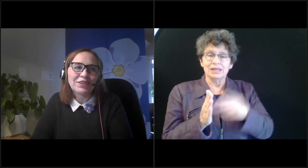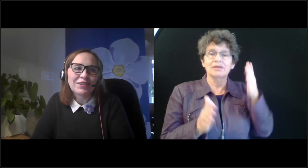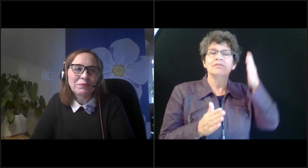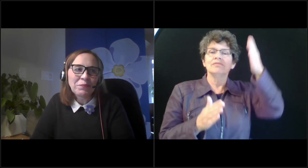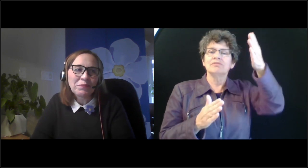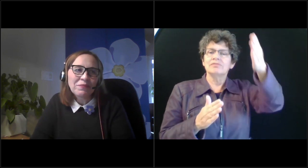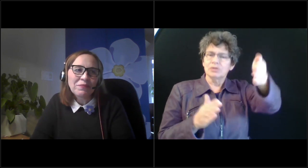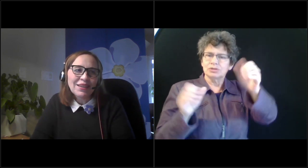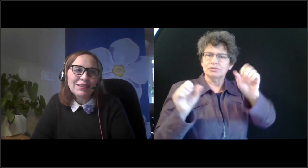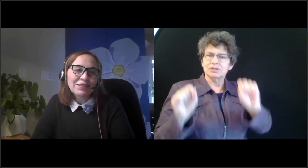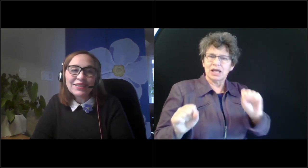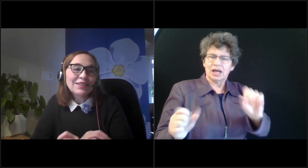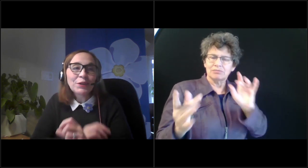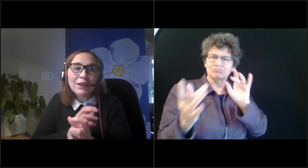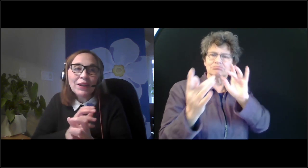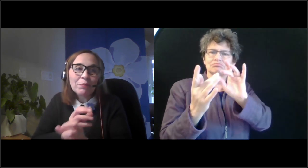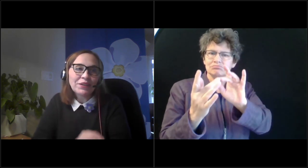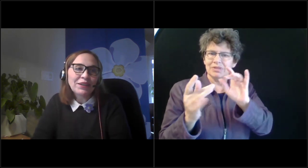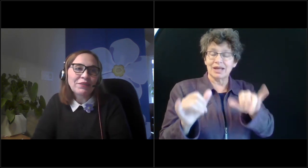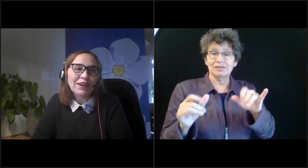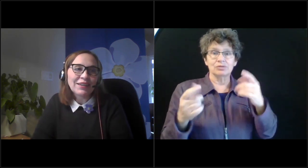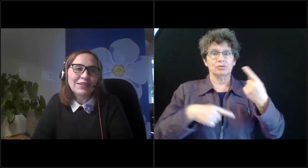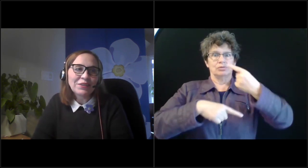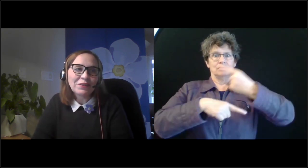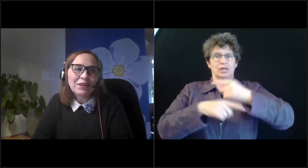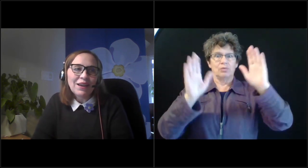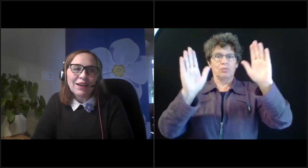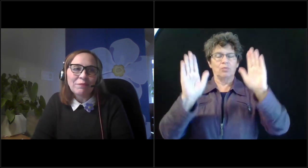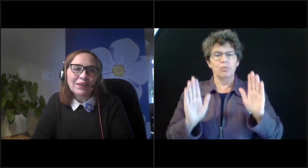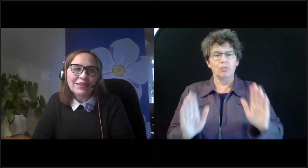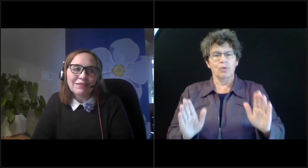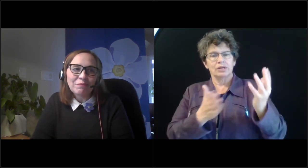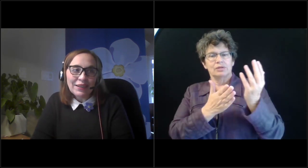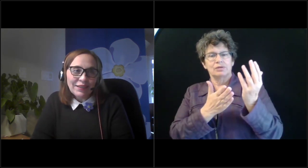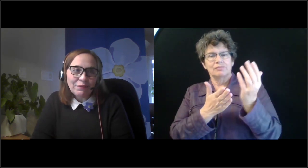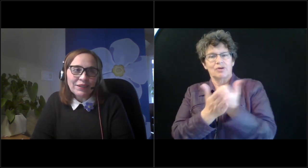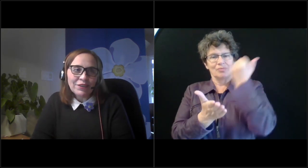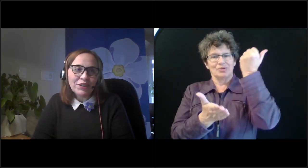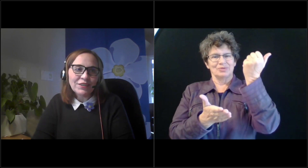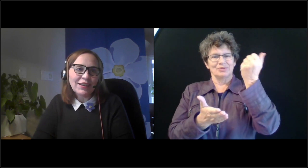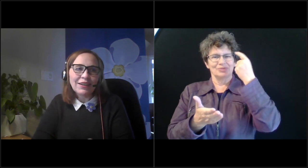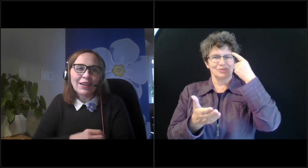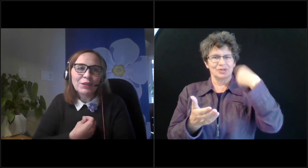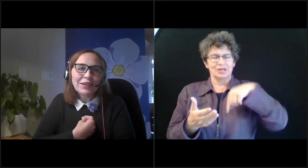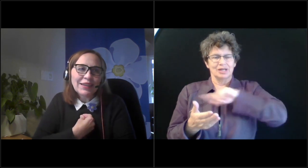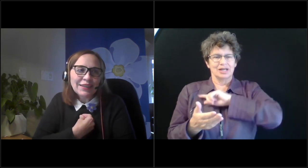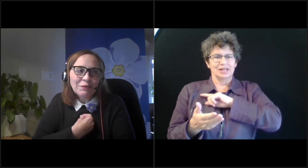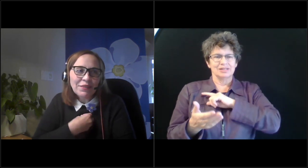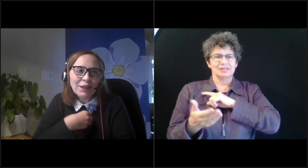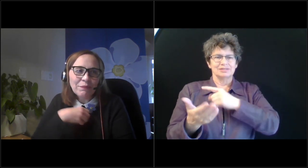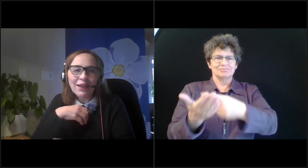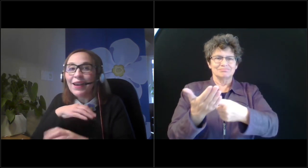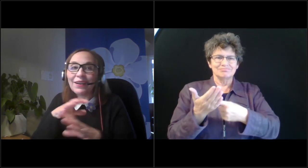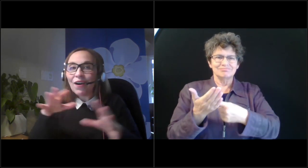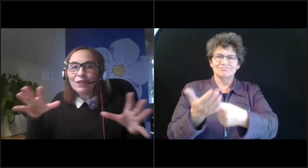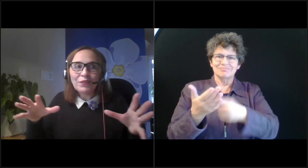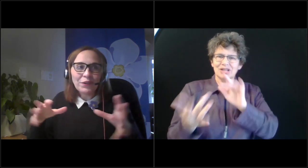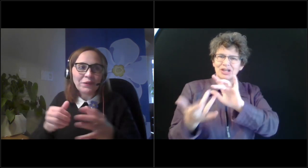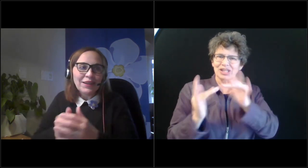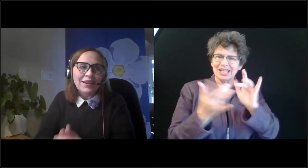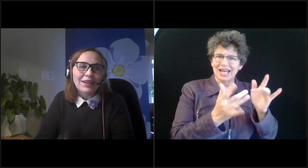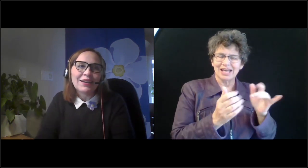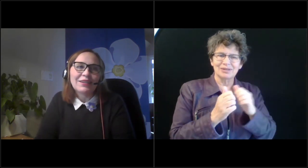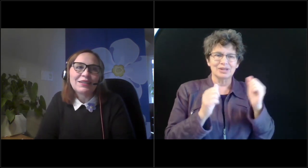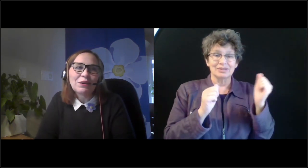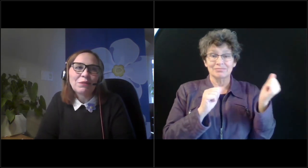researchers. So today is a great opportunity for us to meet these researchers, and including connecting with them and all of